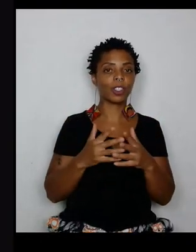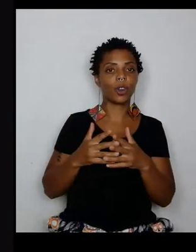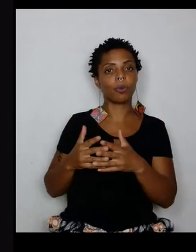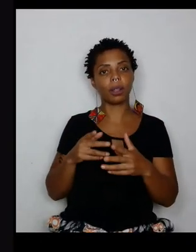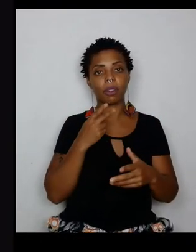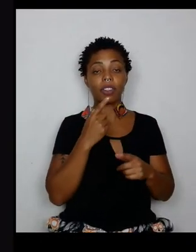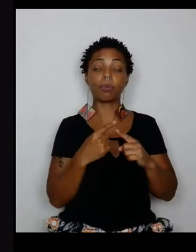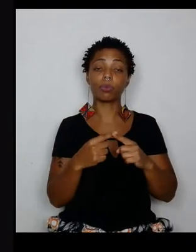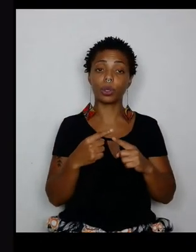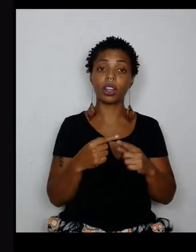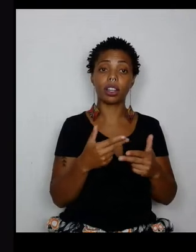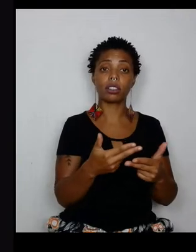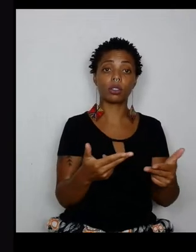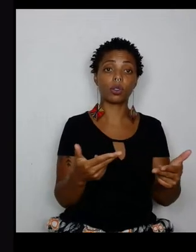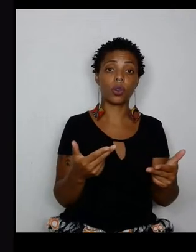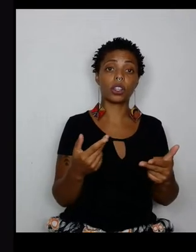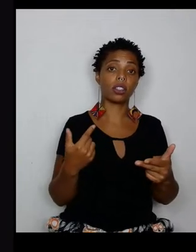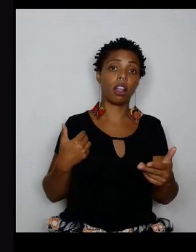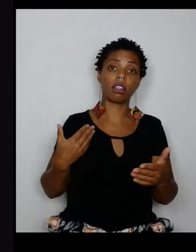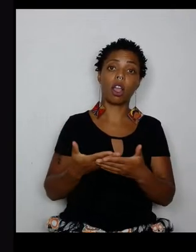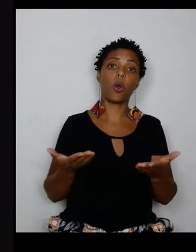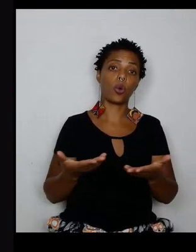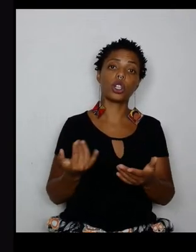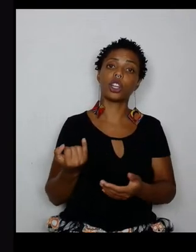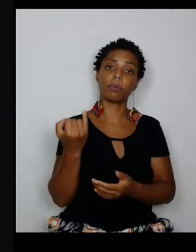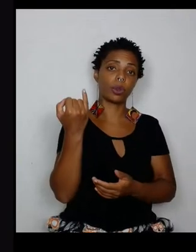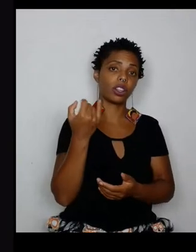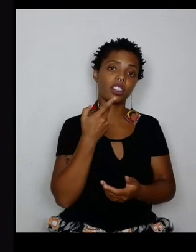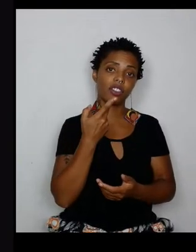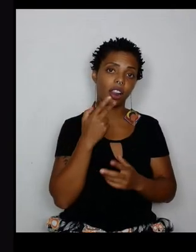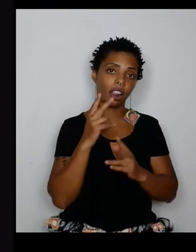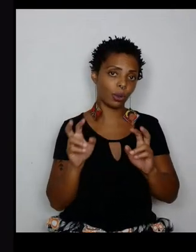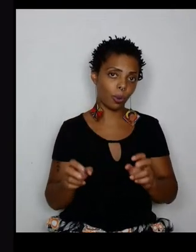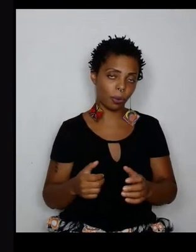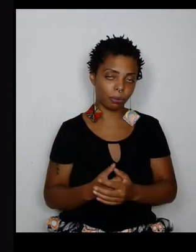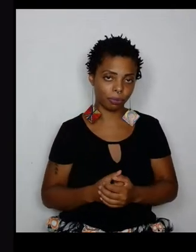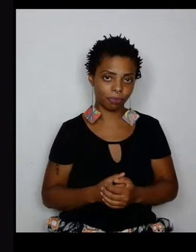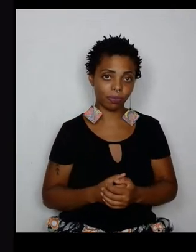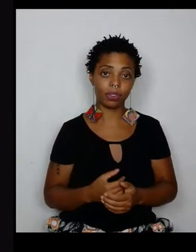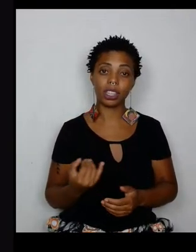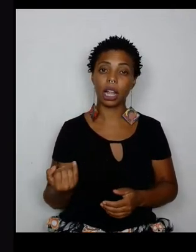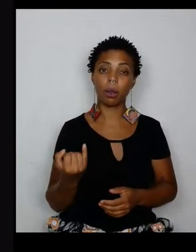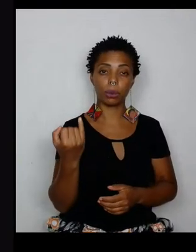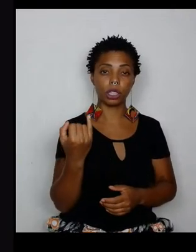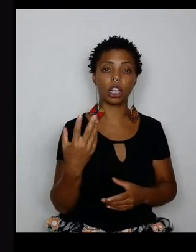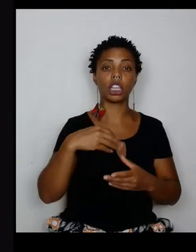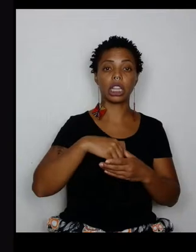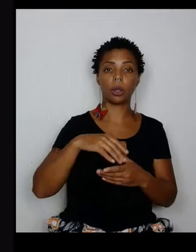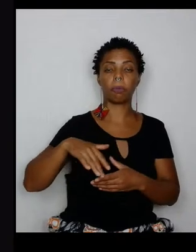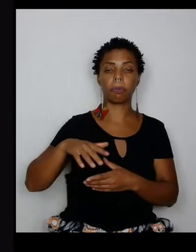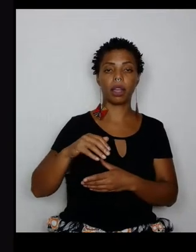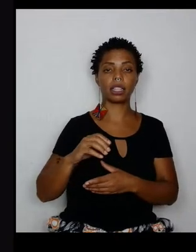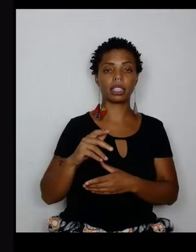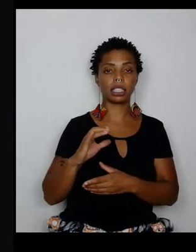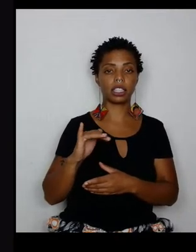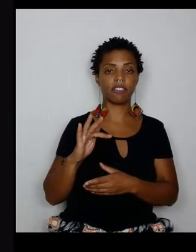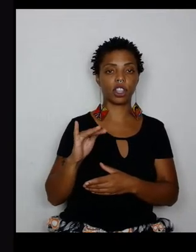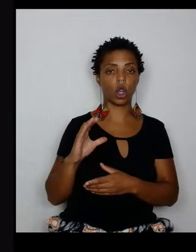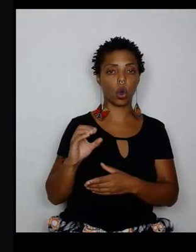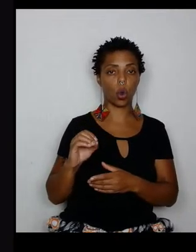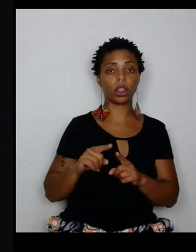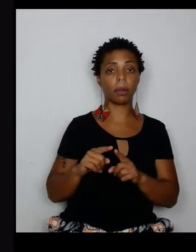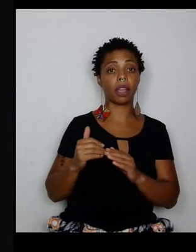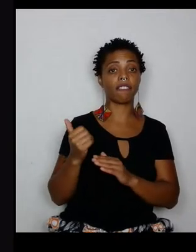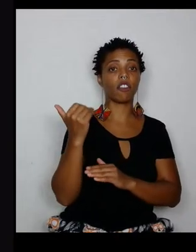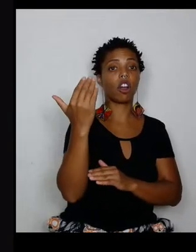is very important that we in and of the pacific are not left fixed by museums and gallery curatorial framings and marketing